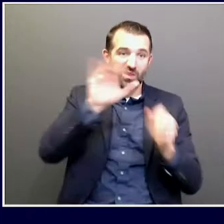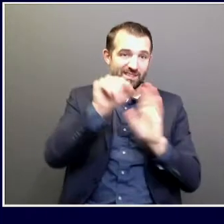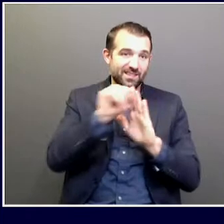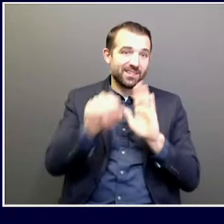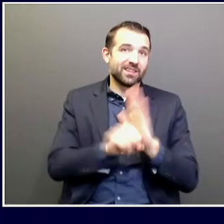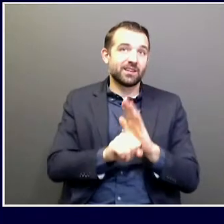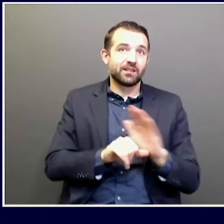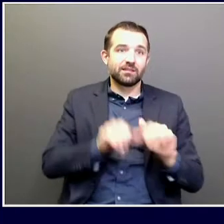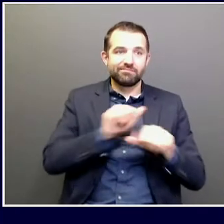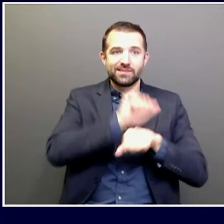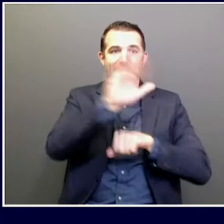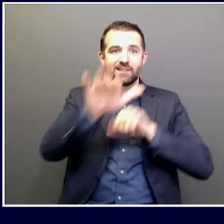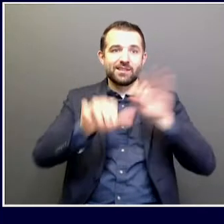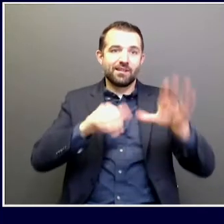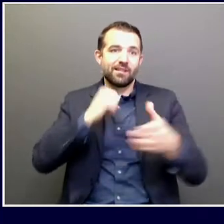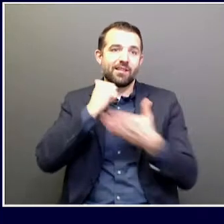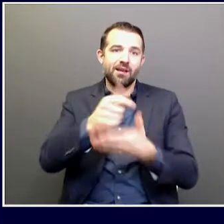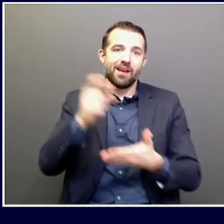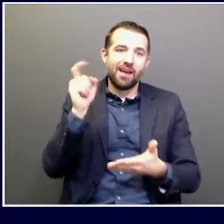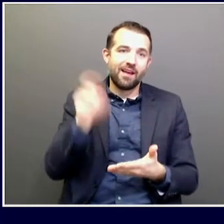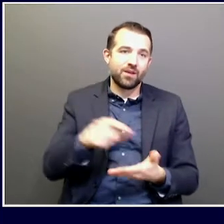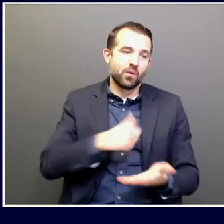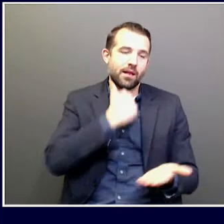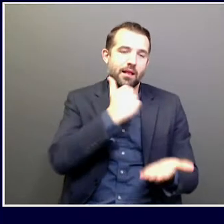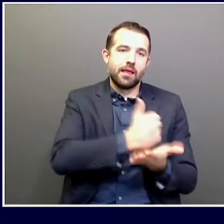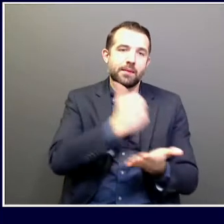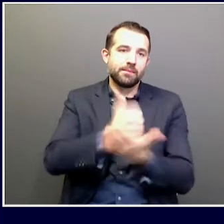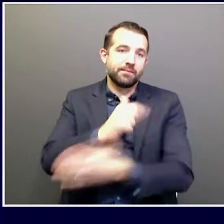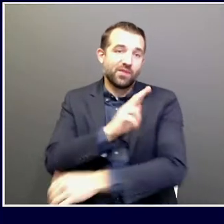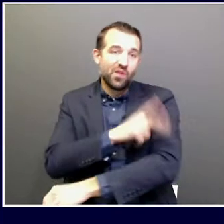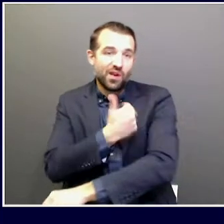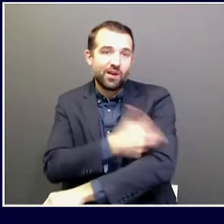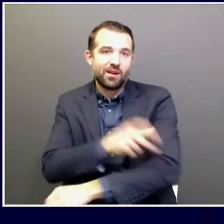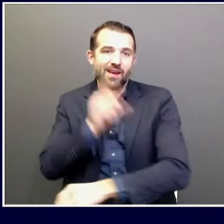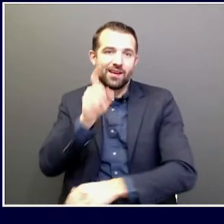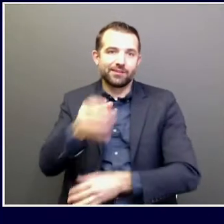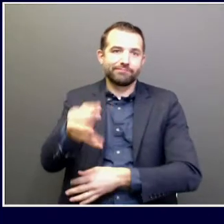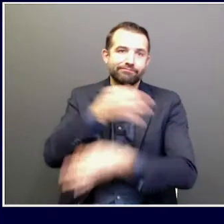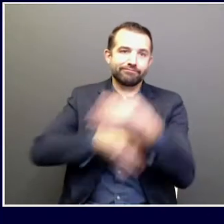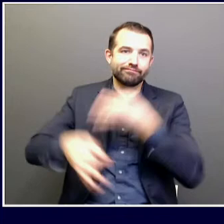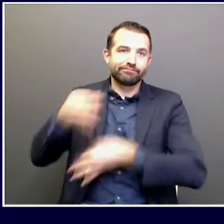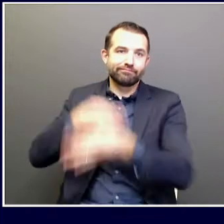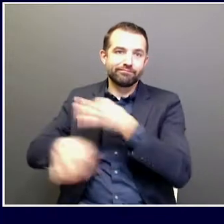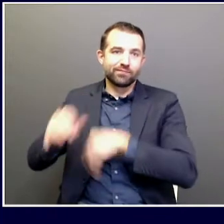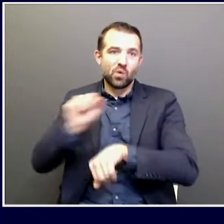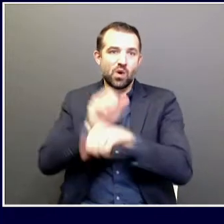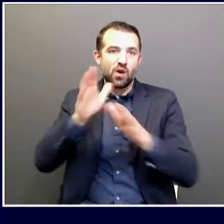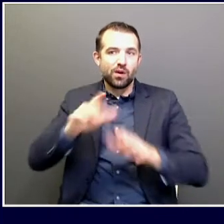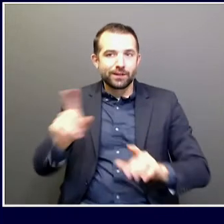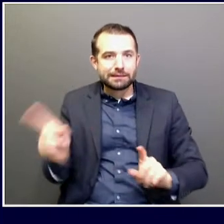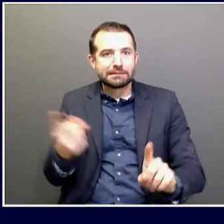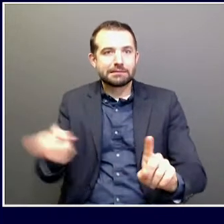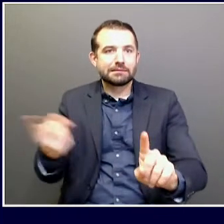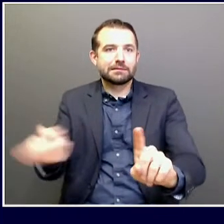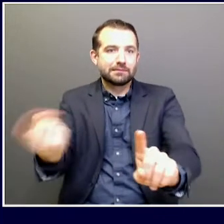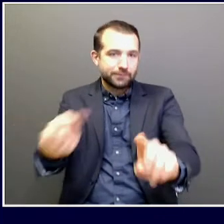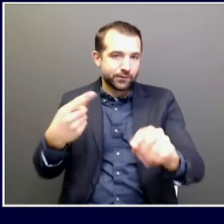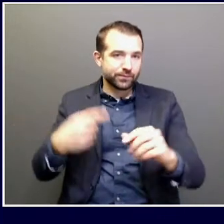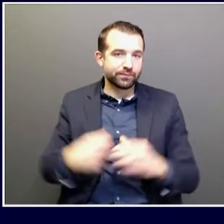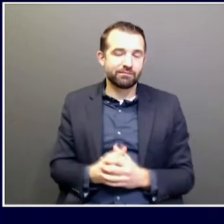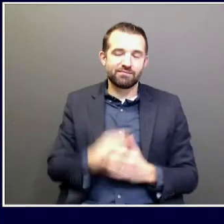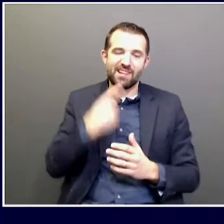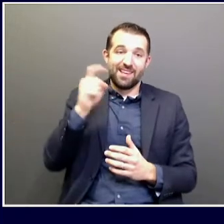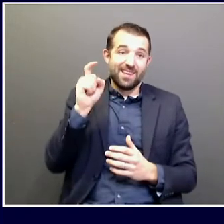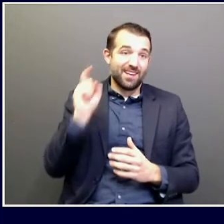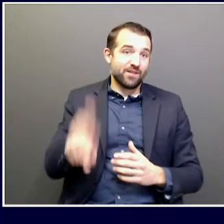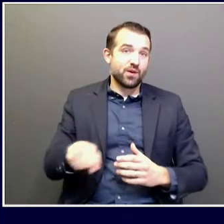expand our hospital's capacity to treat people with COVID-19 and other serious conditions. So beginning next